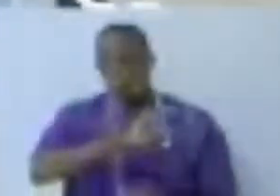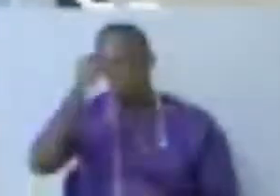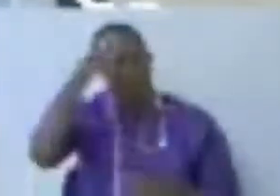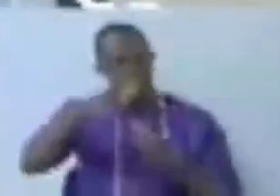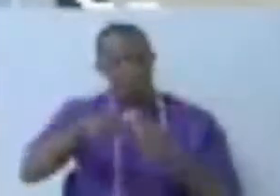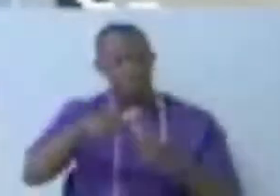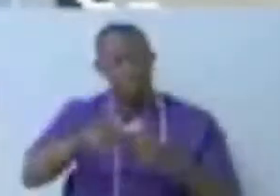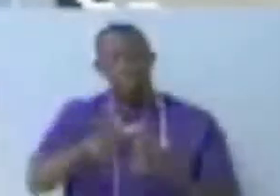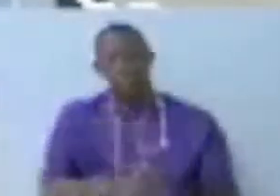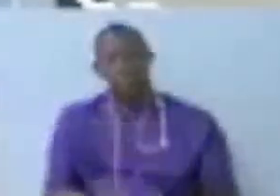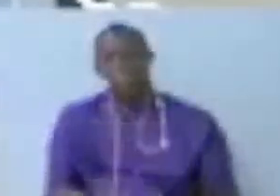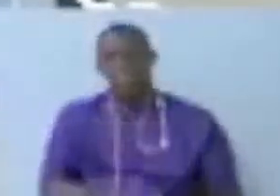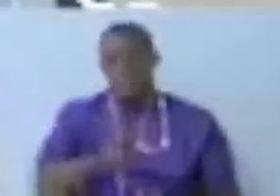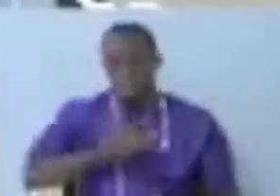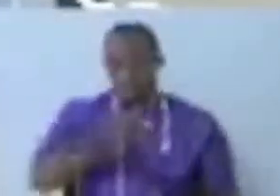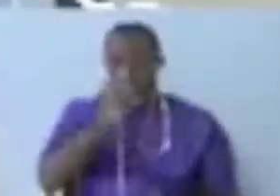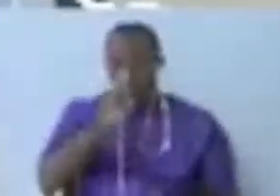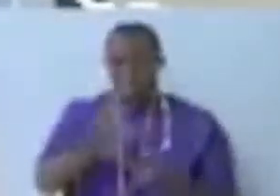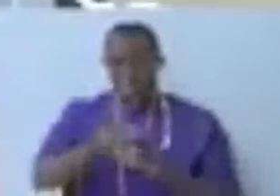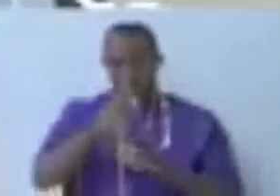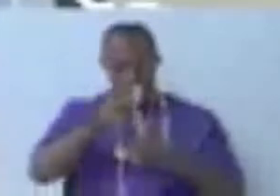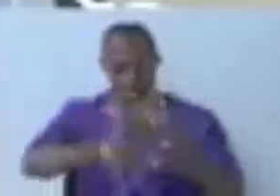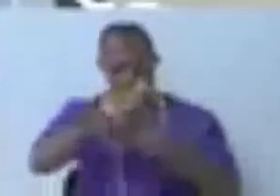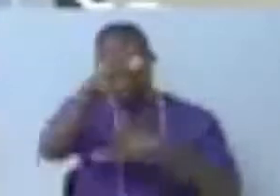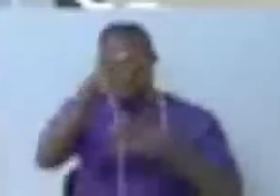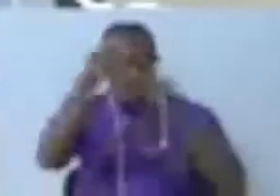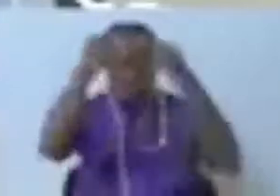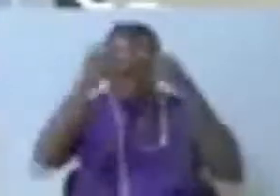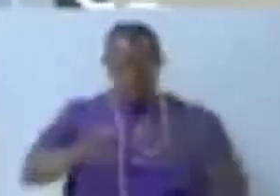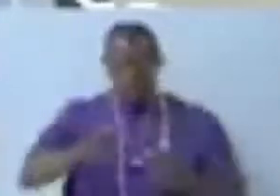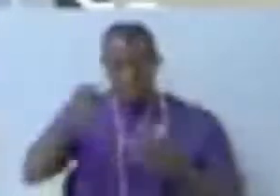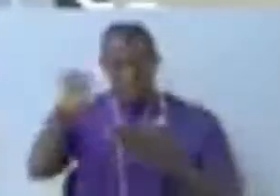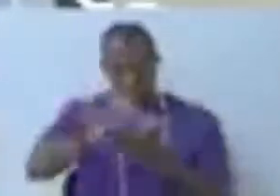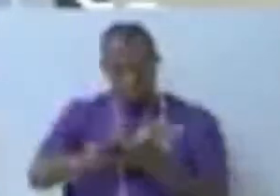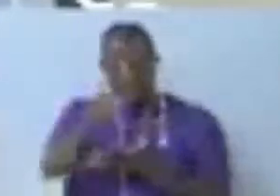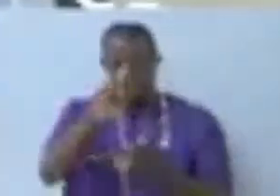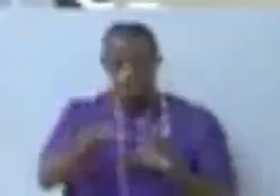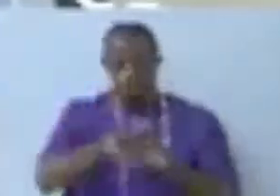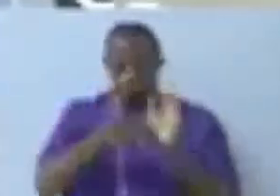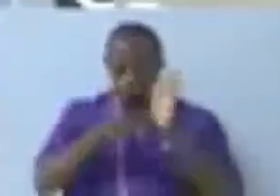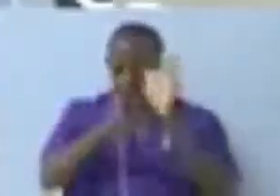He said, in your statement, you indicated a name of Babadinding Jobarteh.